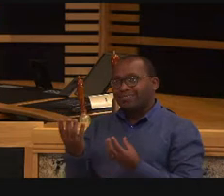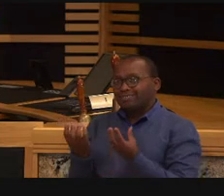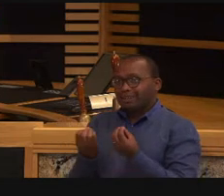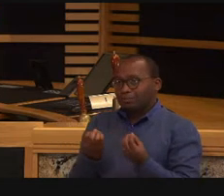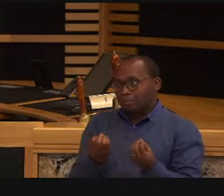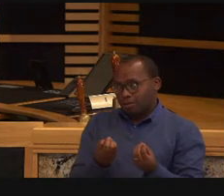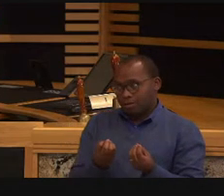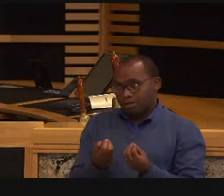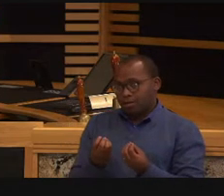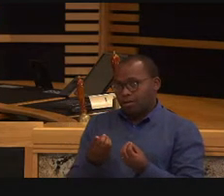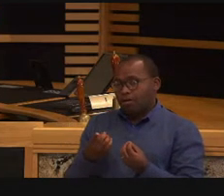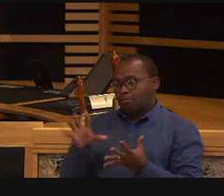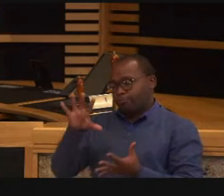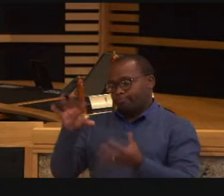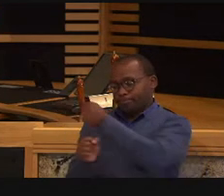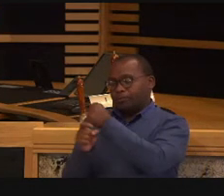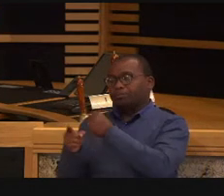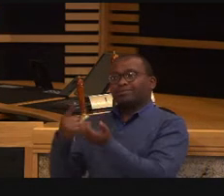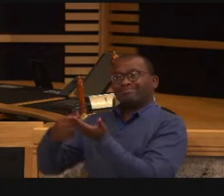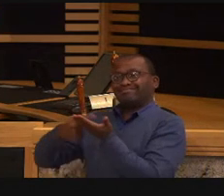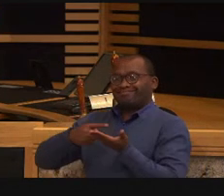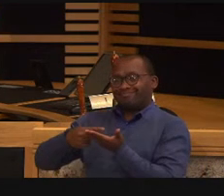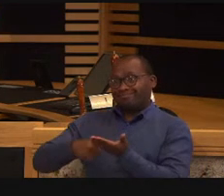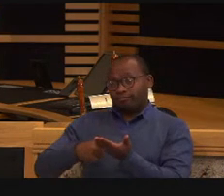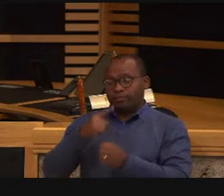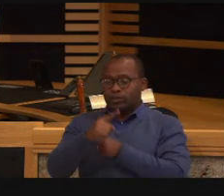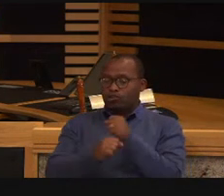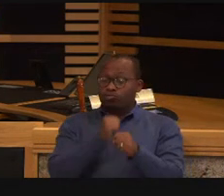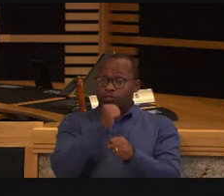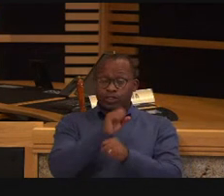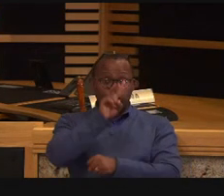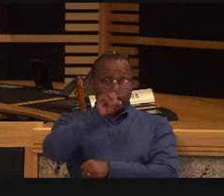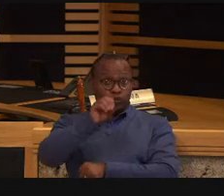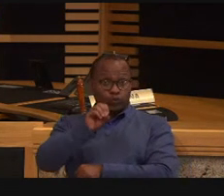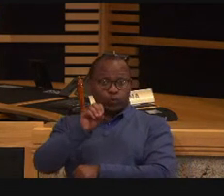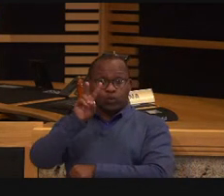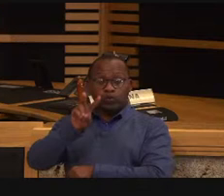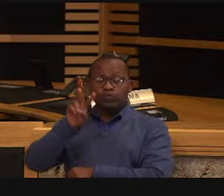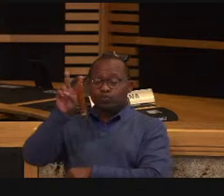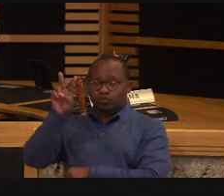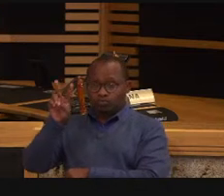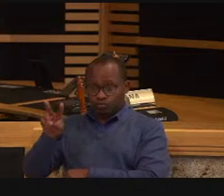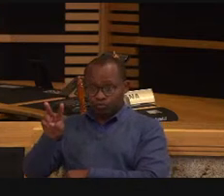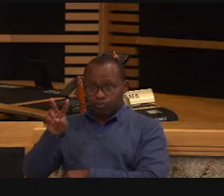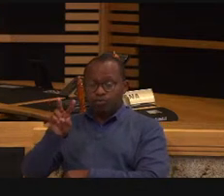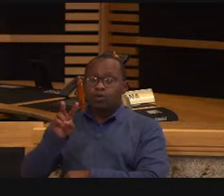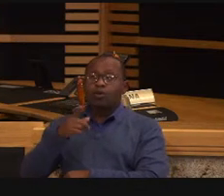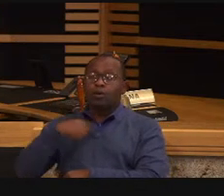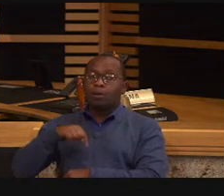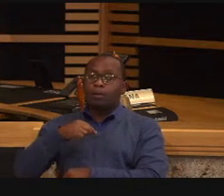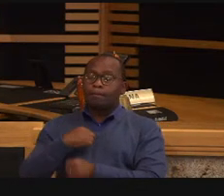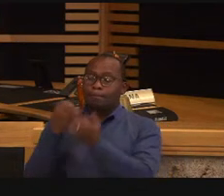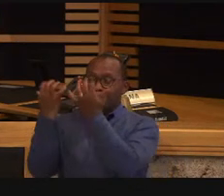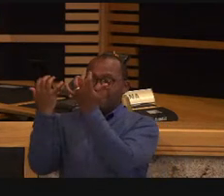up the discussion. In 2022, Honorable Deputy Speaker, we have budgeted